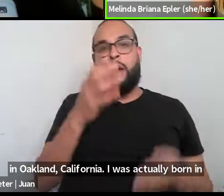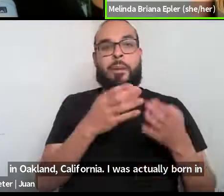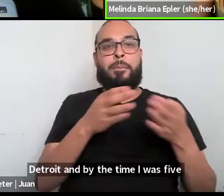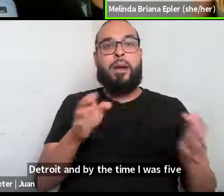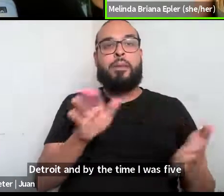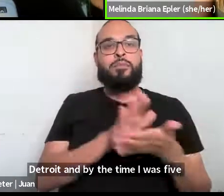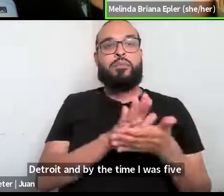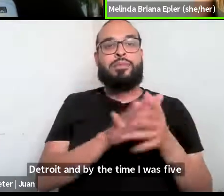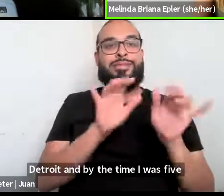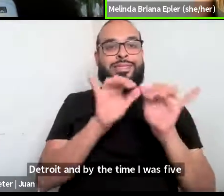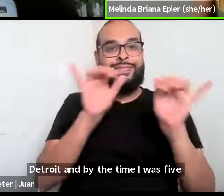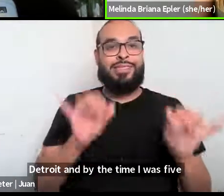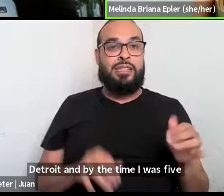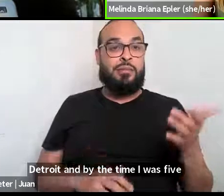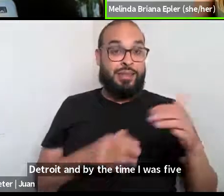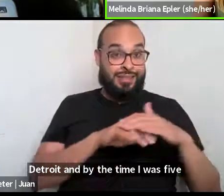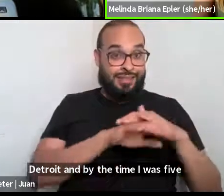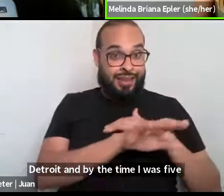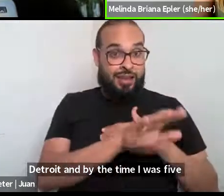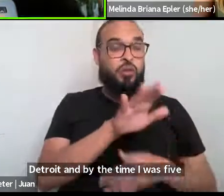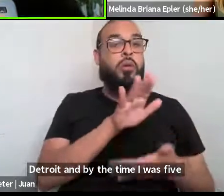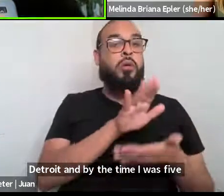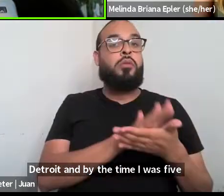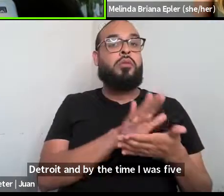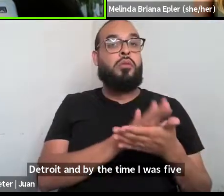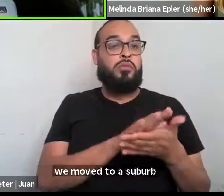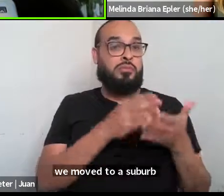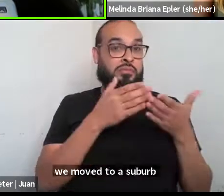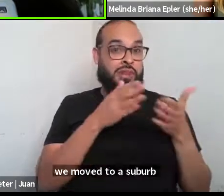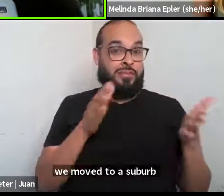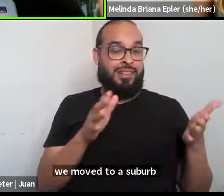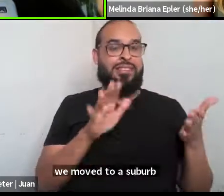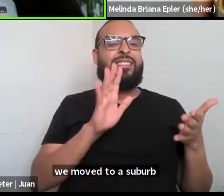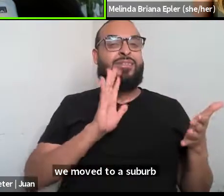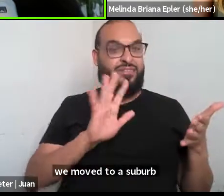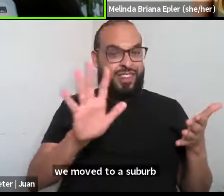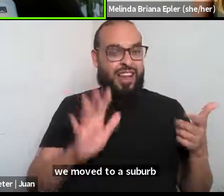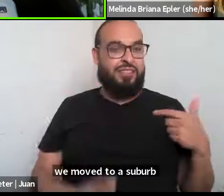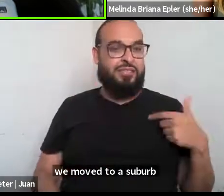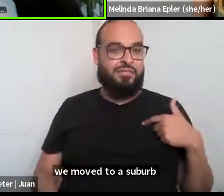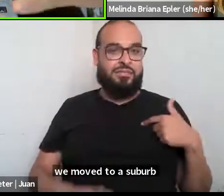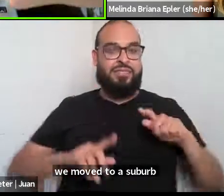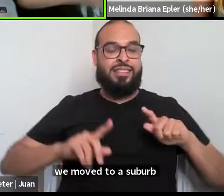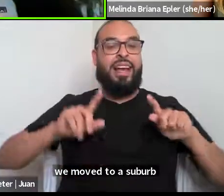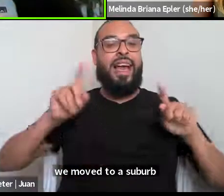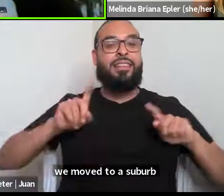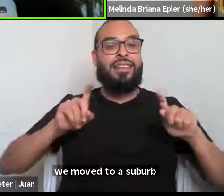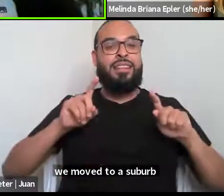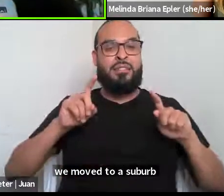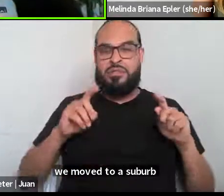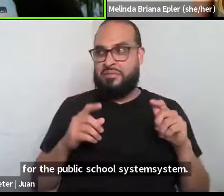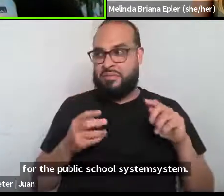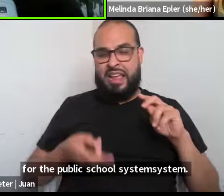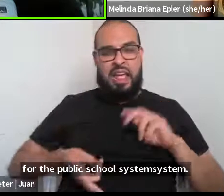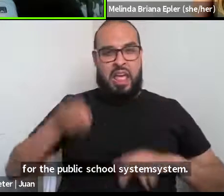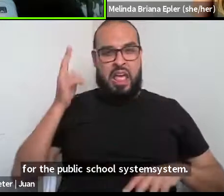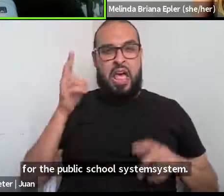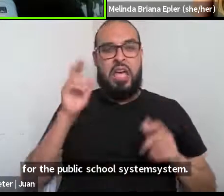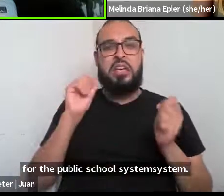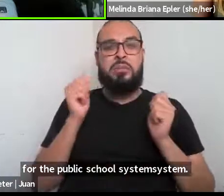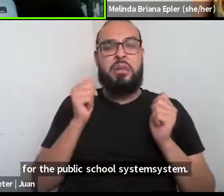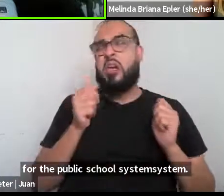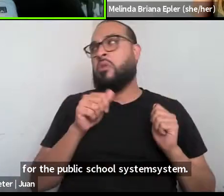systems. When I entered public school at age 5, I tested higher than any other